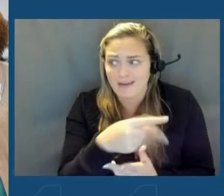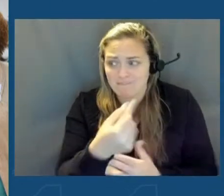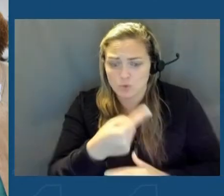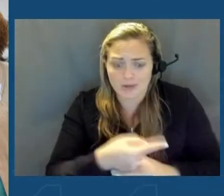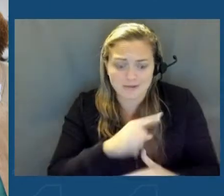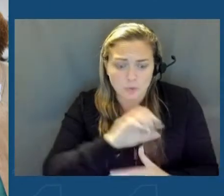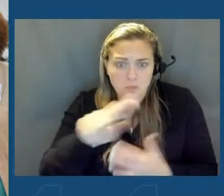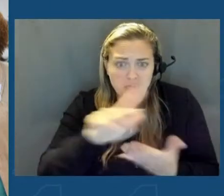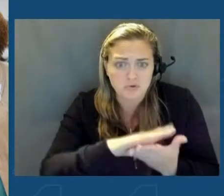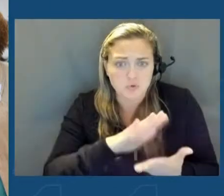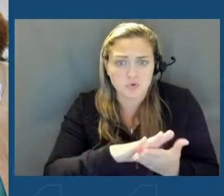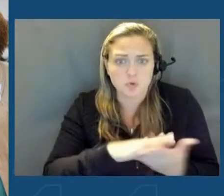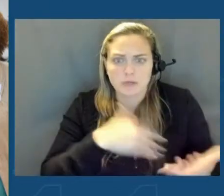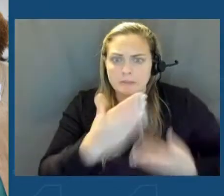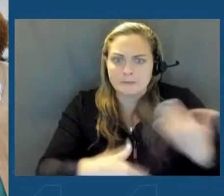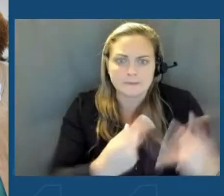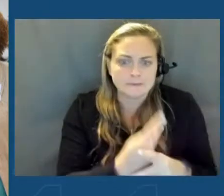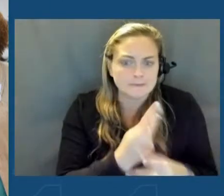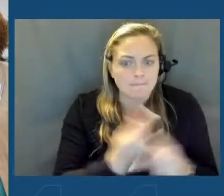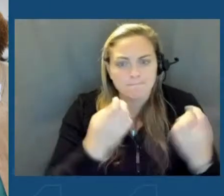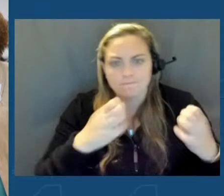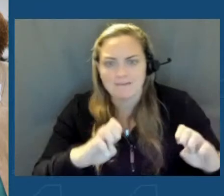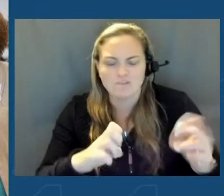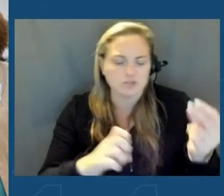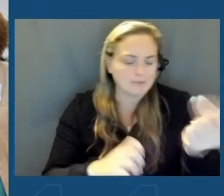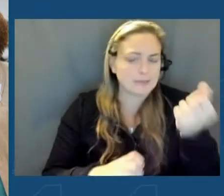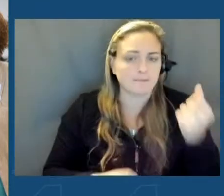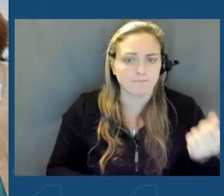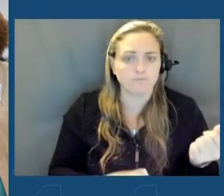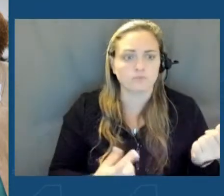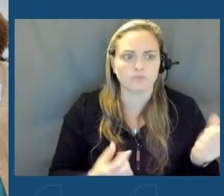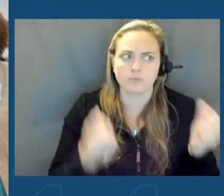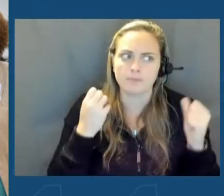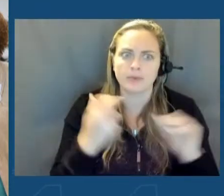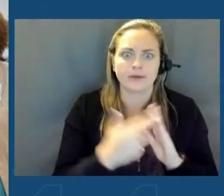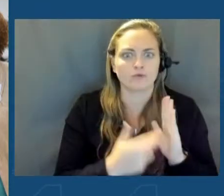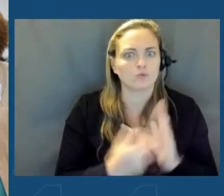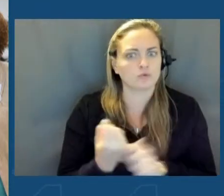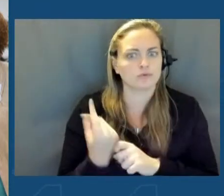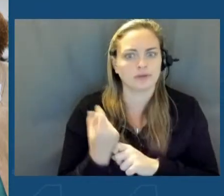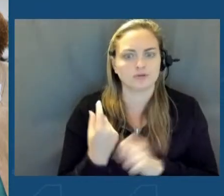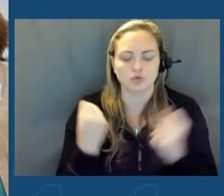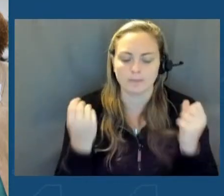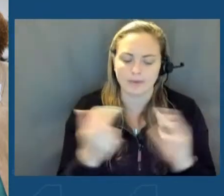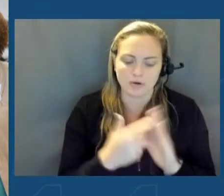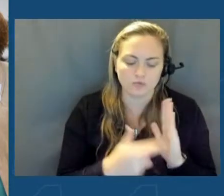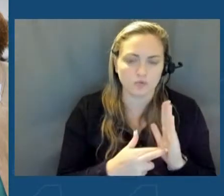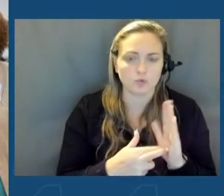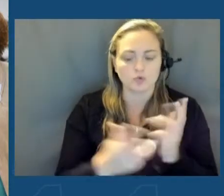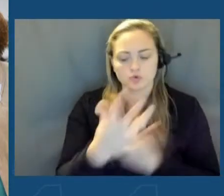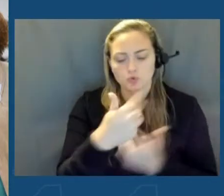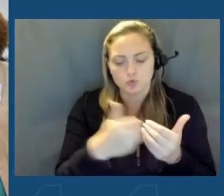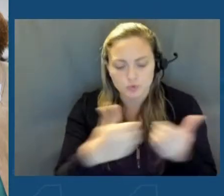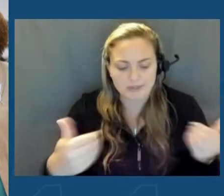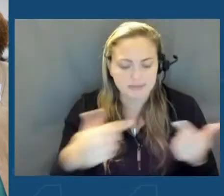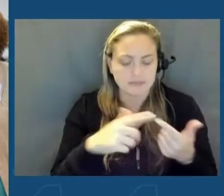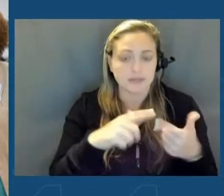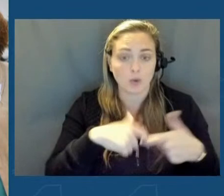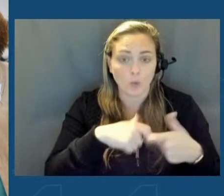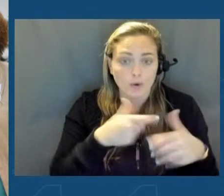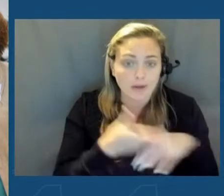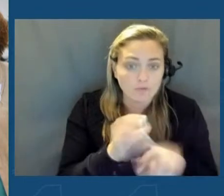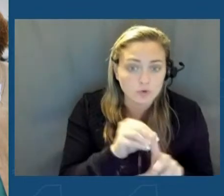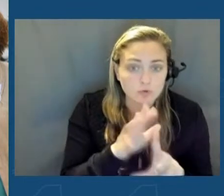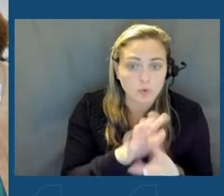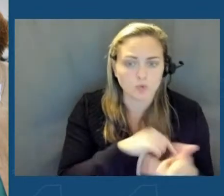to ramp up our efforts immediately. And we had a lot of rules last year. You know, we had social distancing, we had quarantine after exposure, we